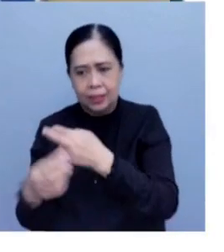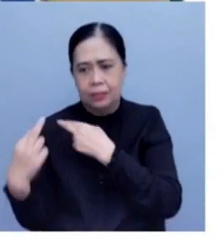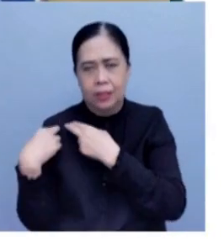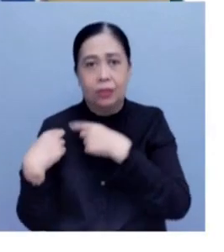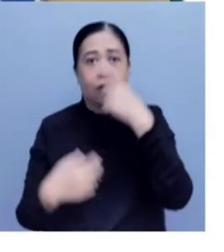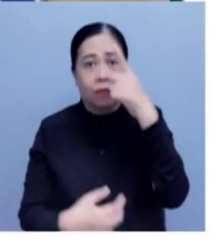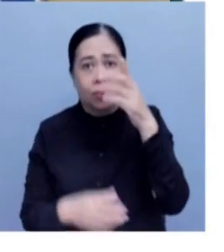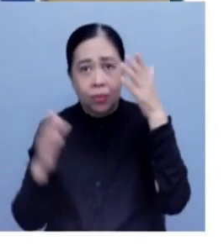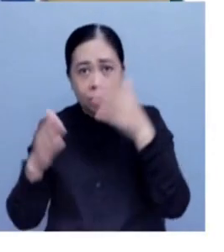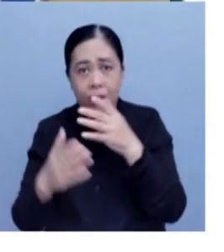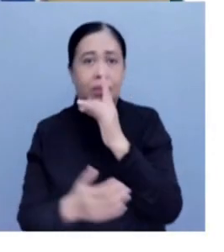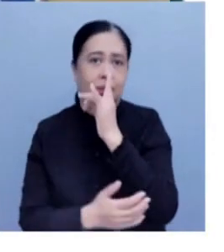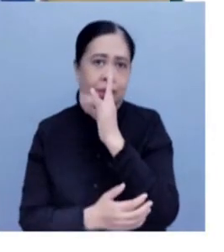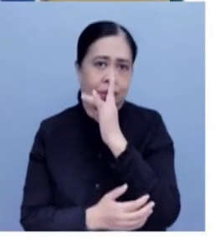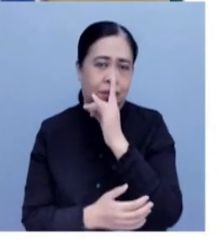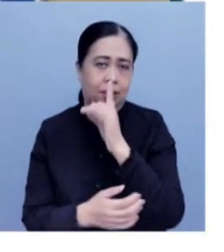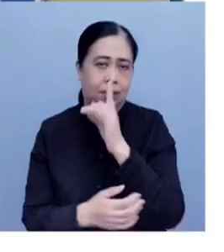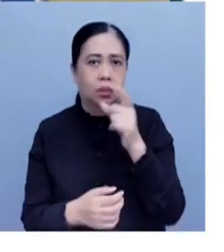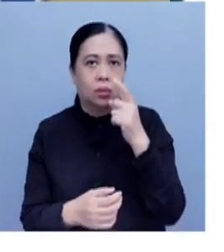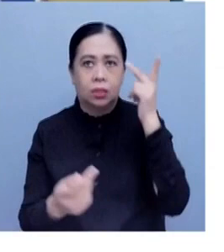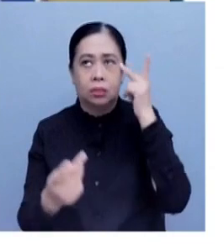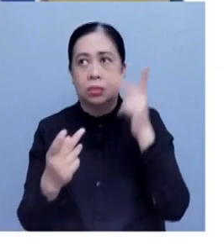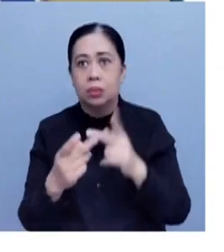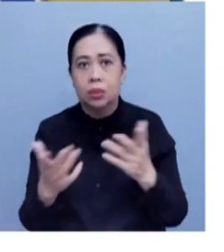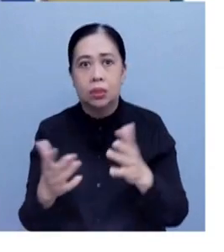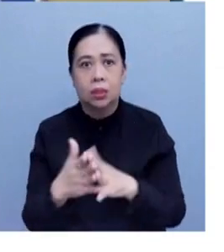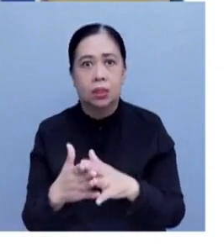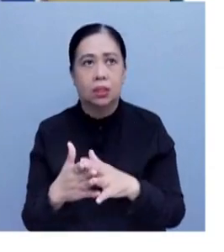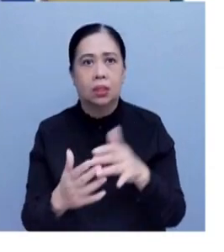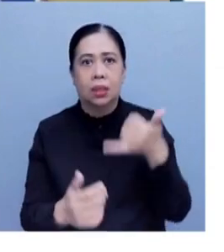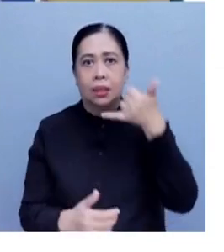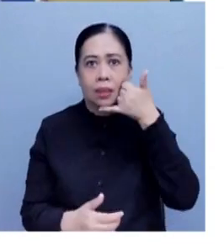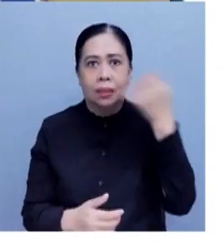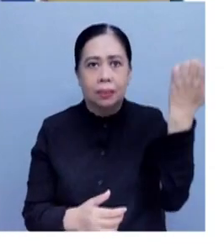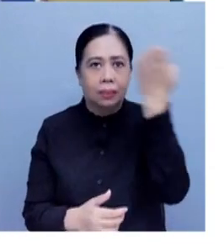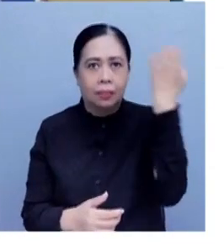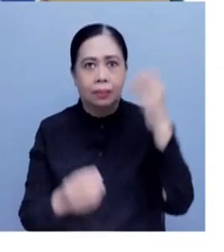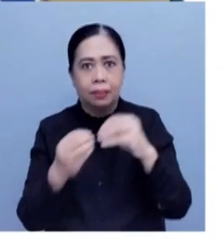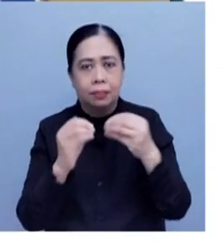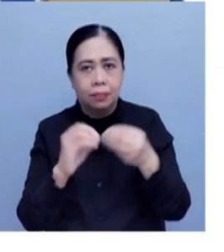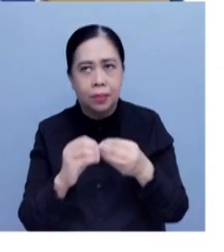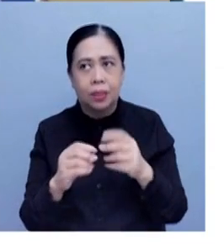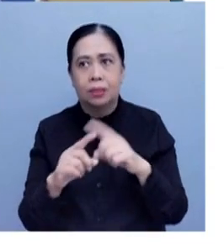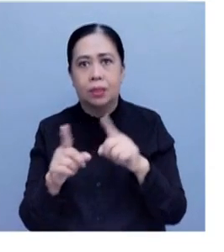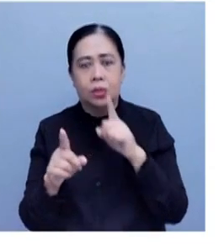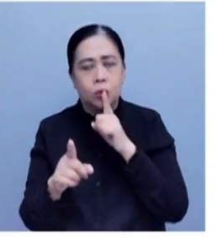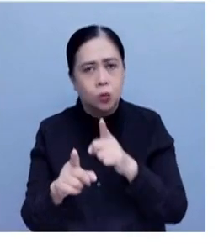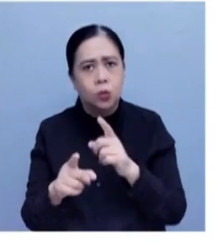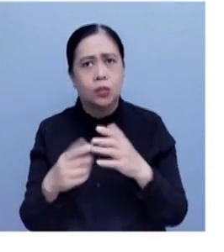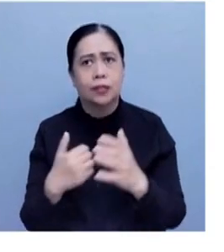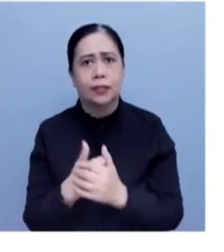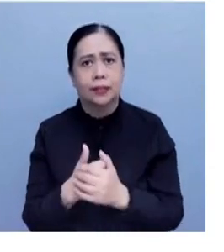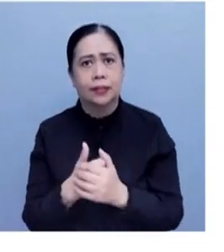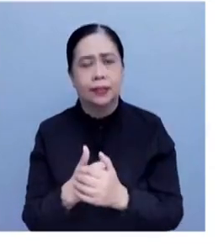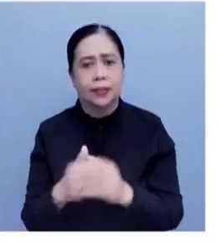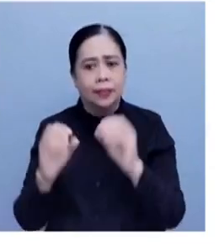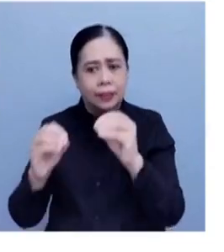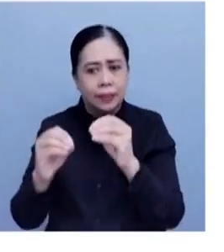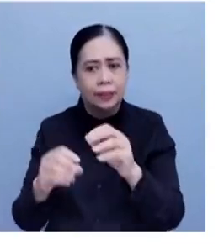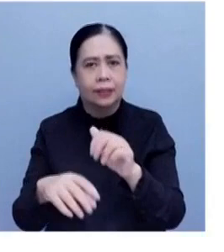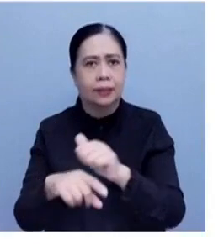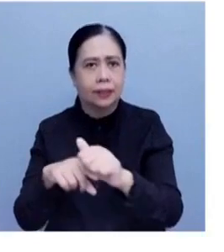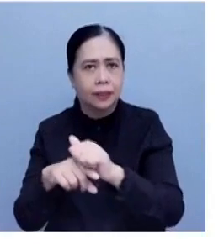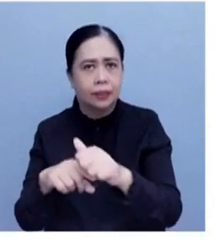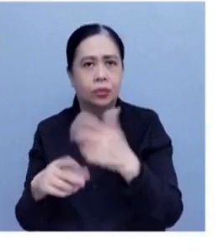helpers, not just for purposes of hotlines, but for purposes of really educating not just the